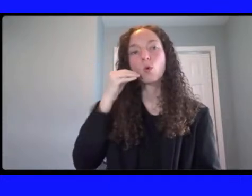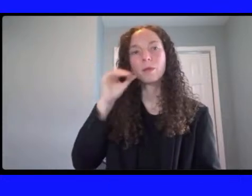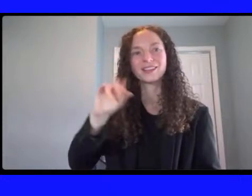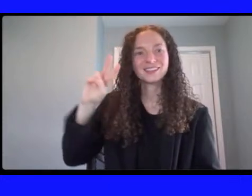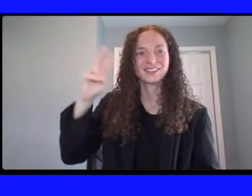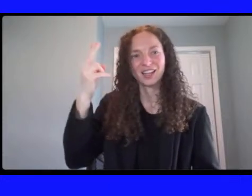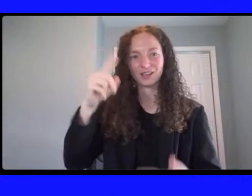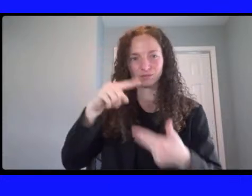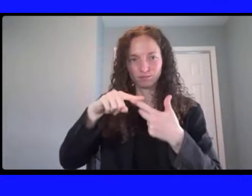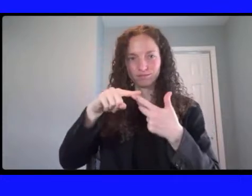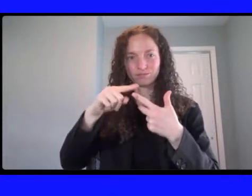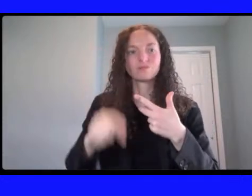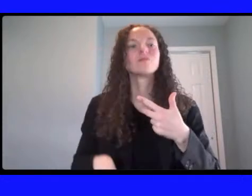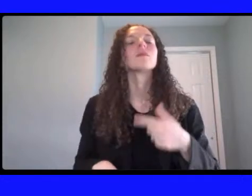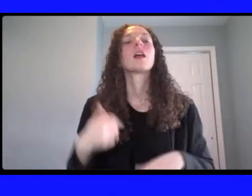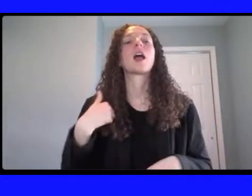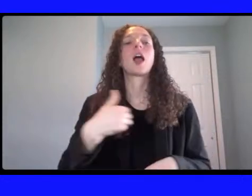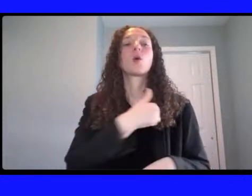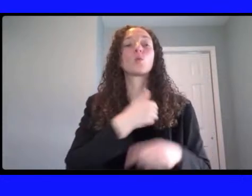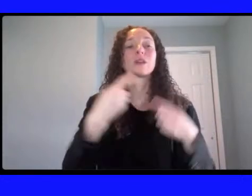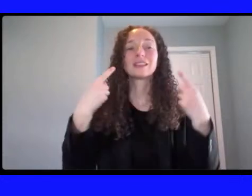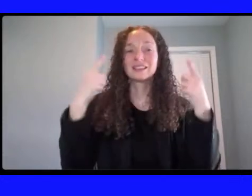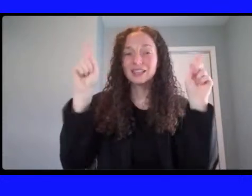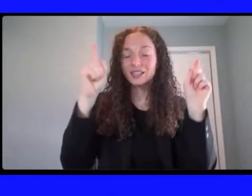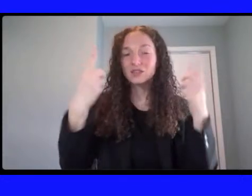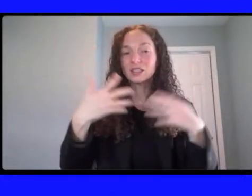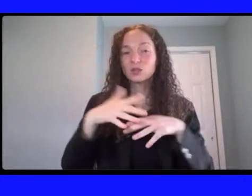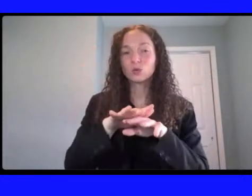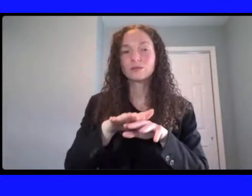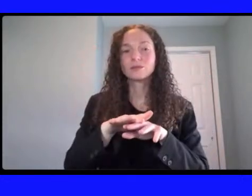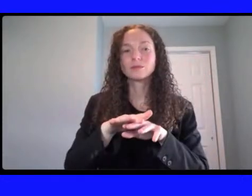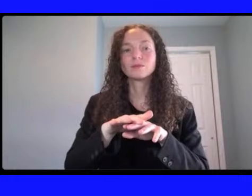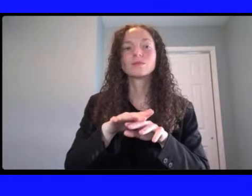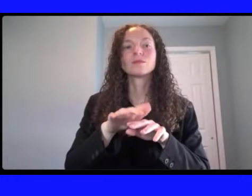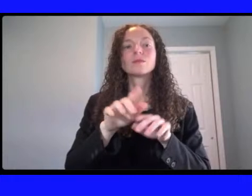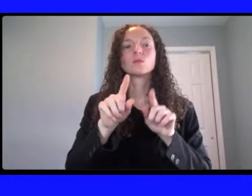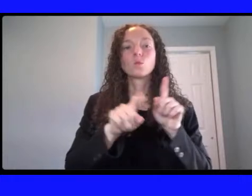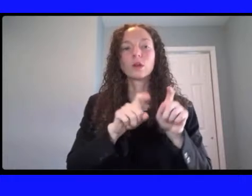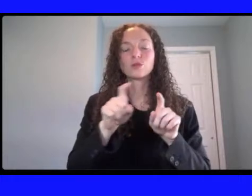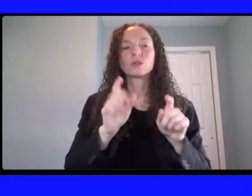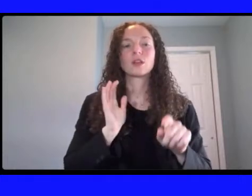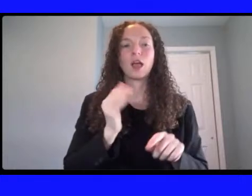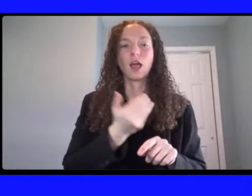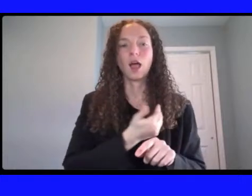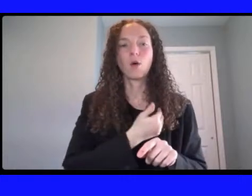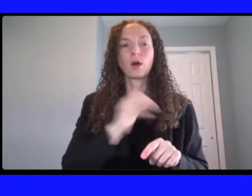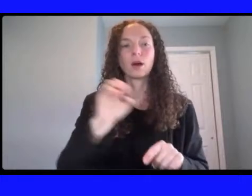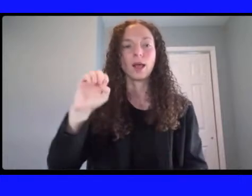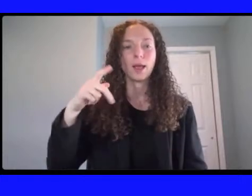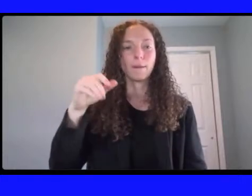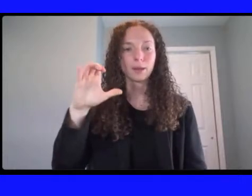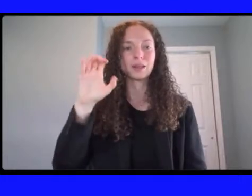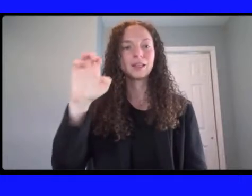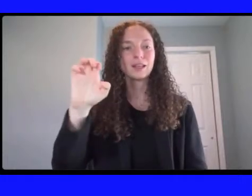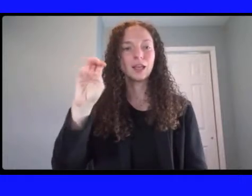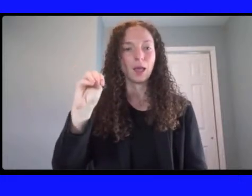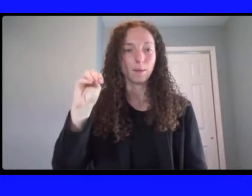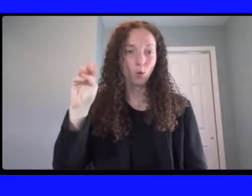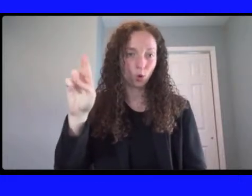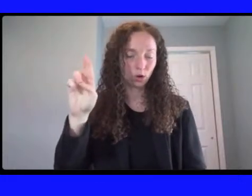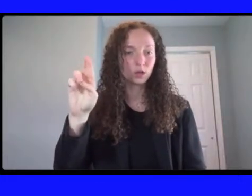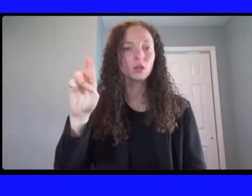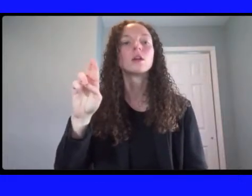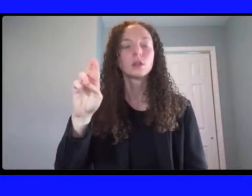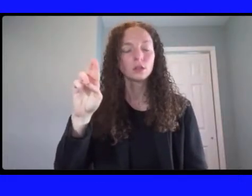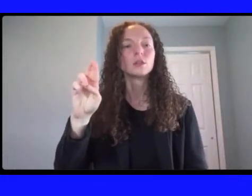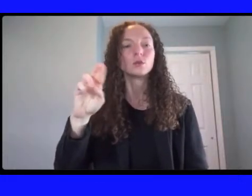So in terms of simulation, as I mentioned, we built those 6 mini labs. And then in terms of the courses that we developed